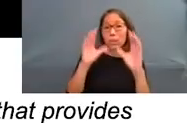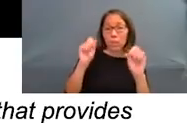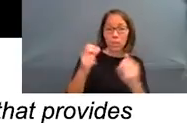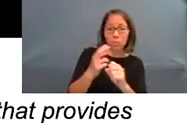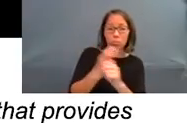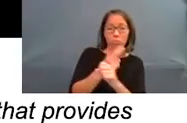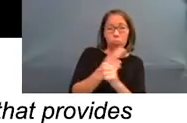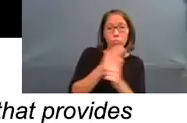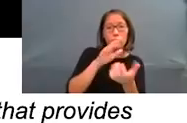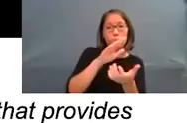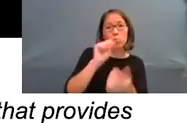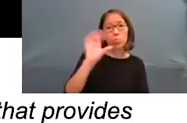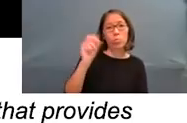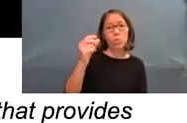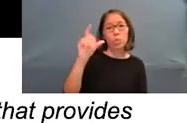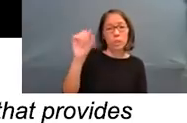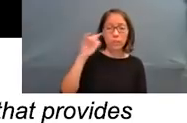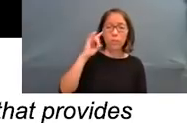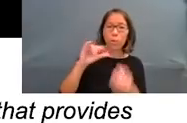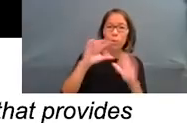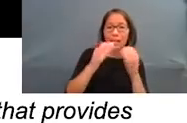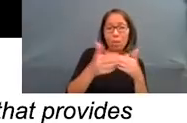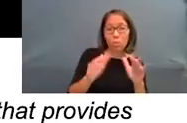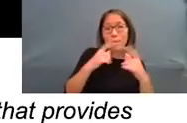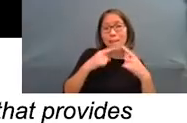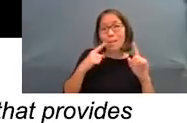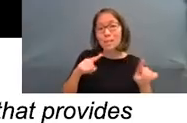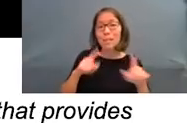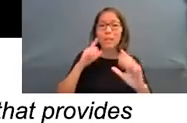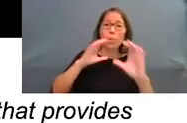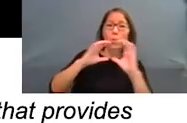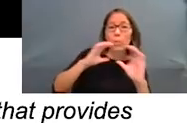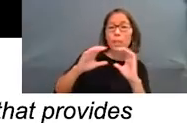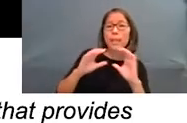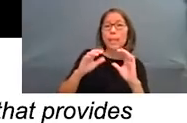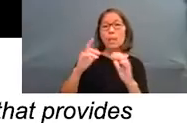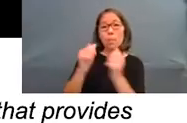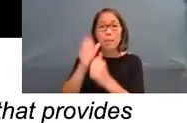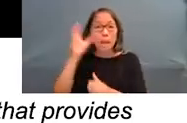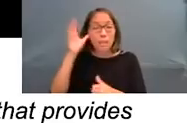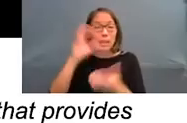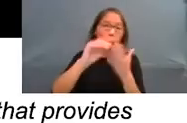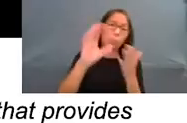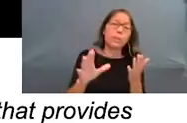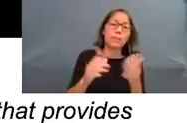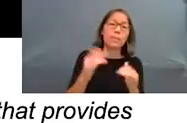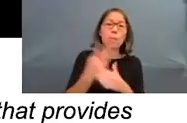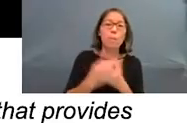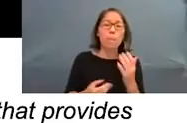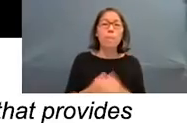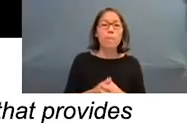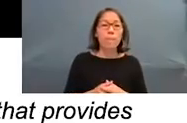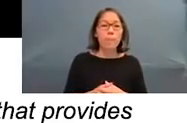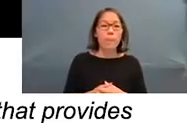class announcements as a communication tool as well with parents and with students in the class. And